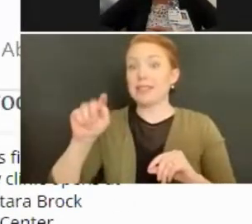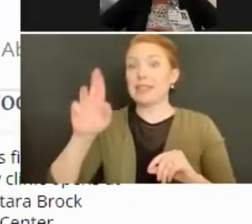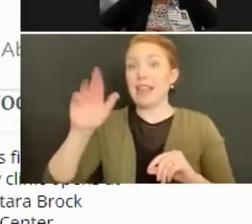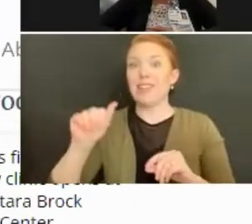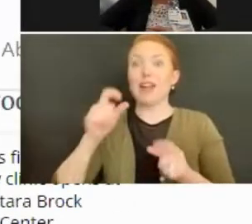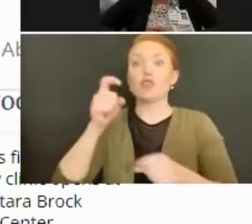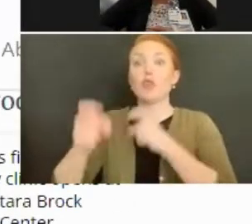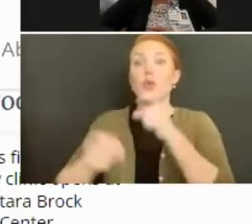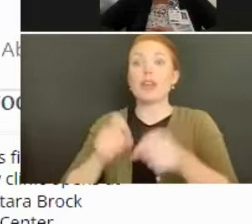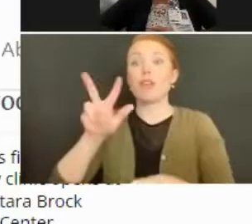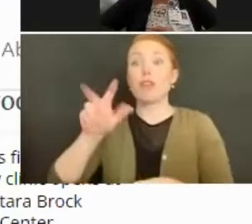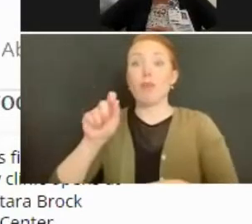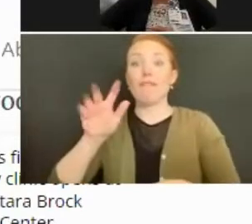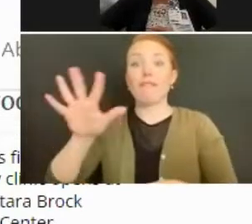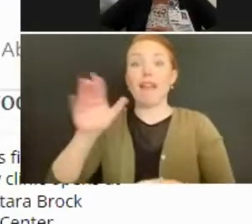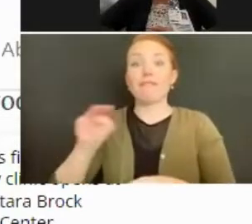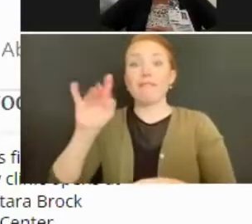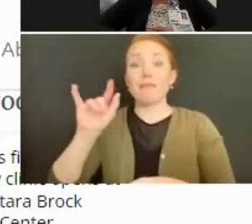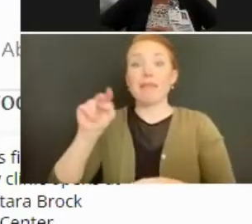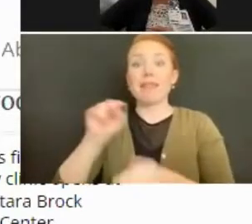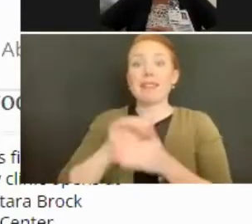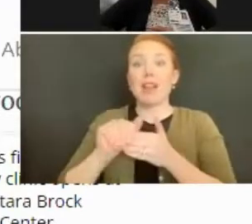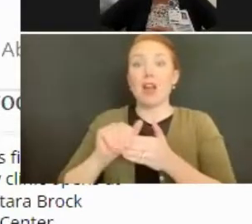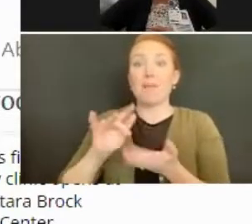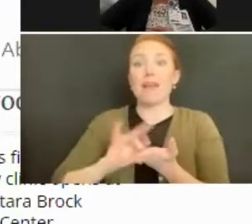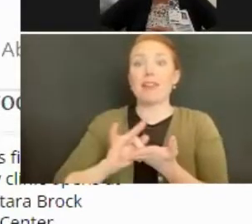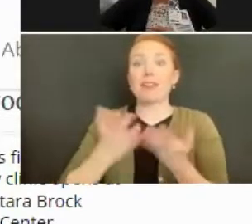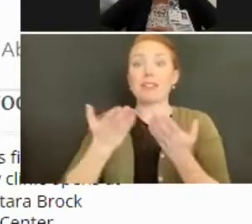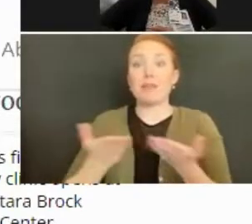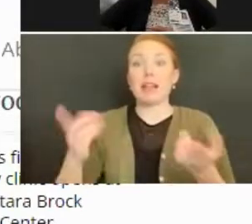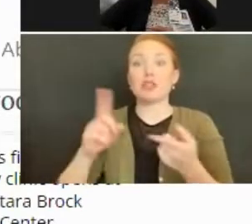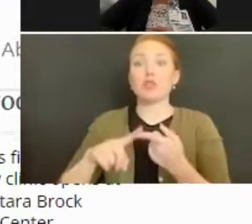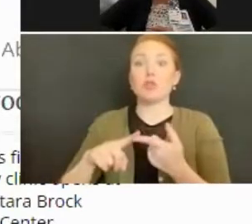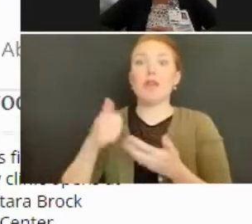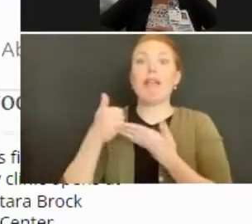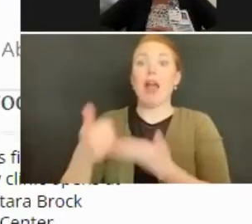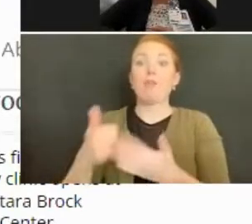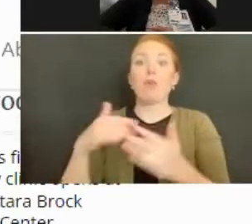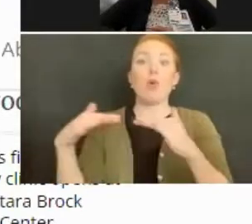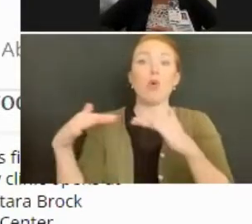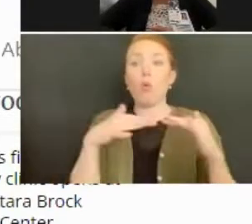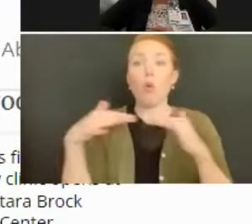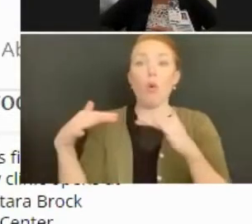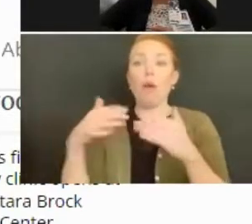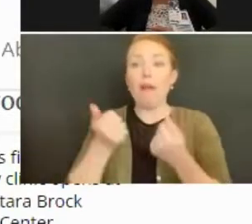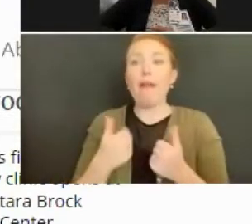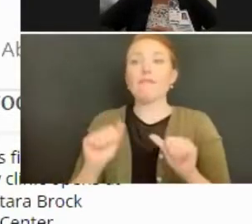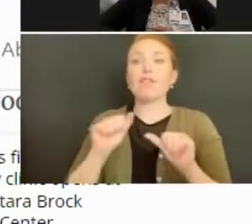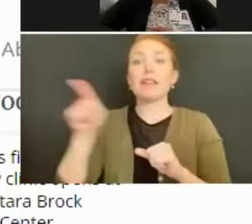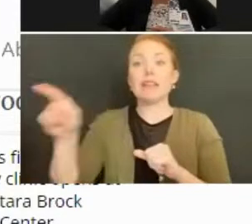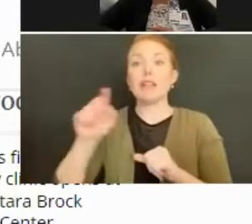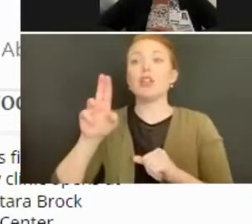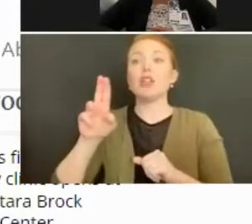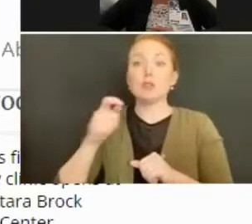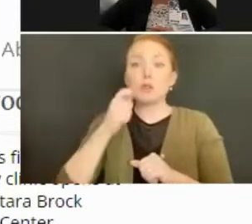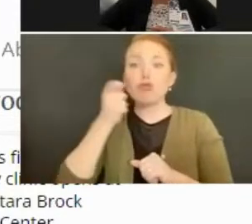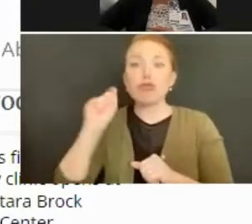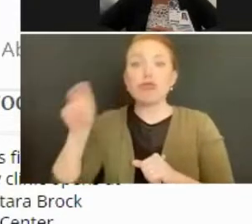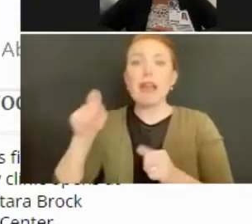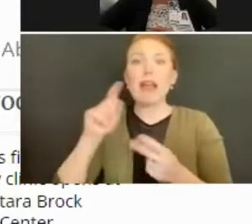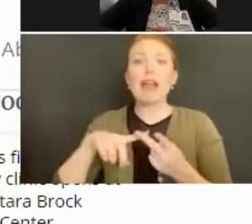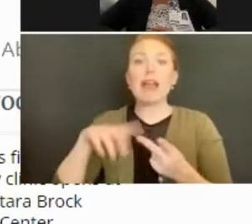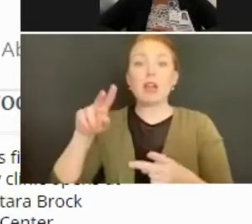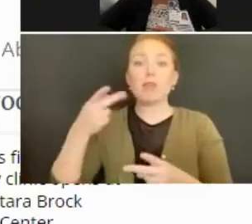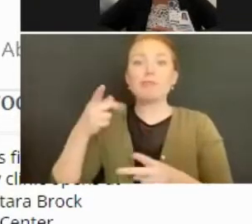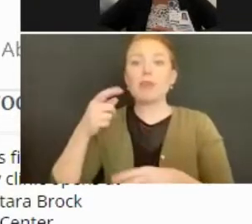$3.5 million in medical supplies to help the war effort and natural disasters in Ukraine, Poland, Haiti, and the